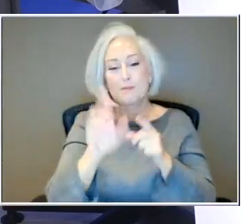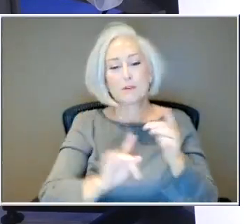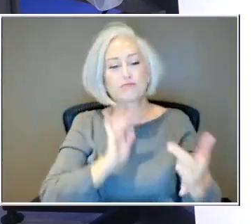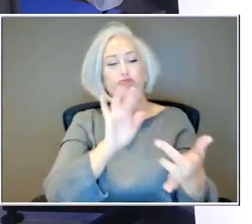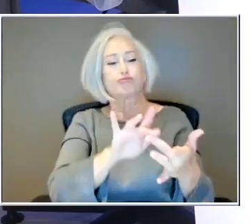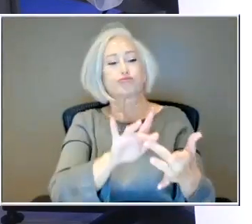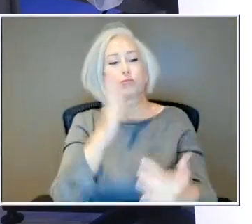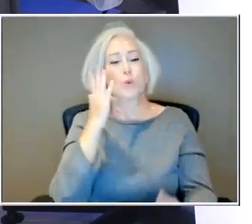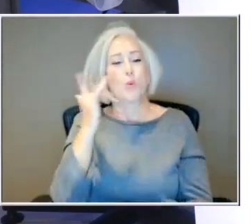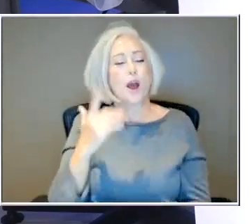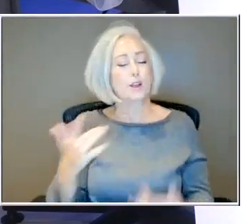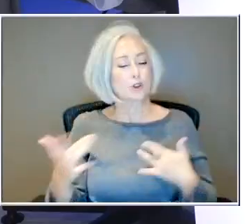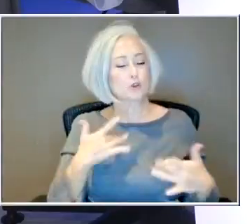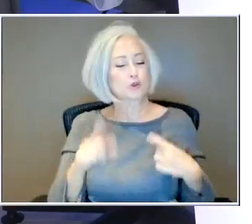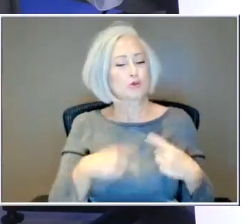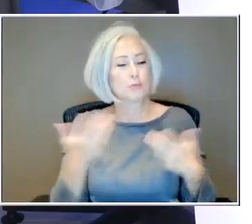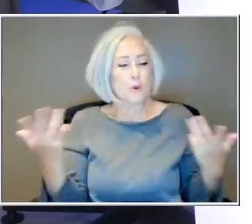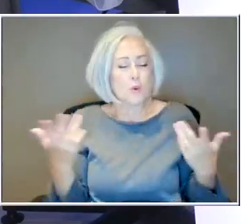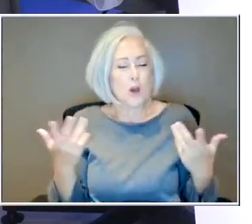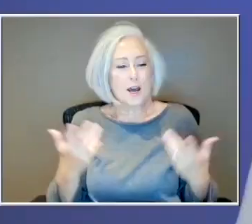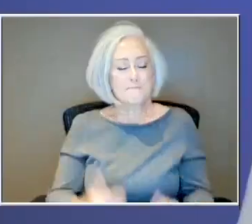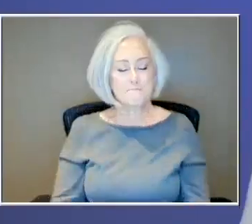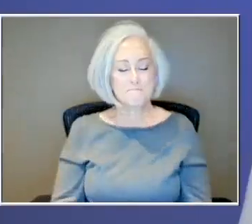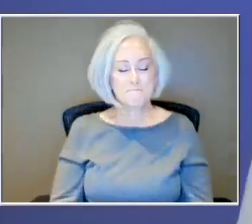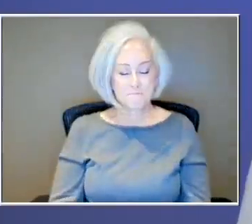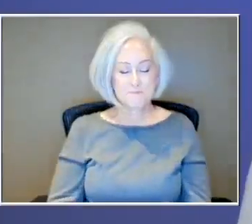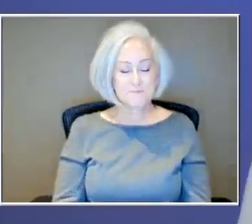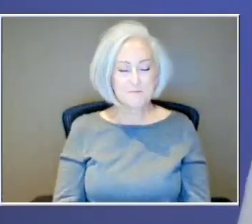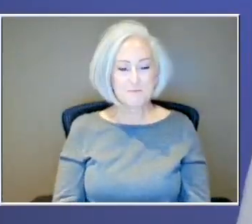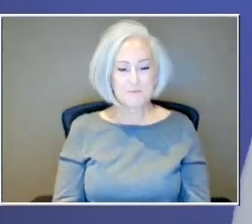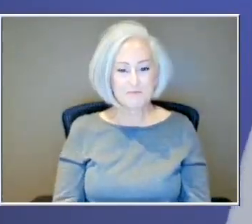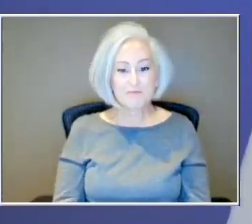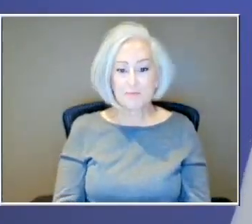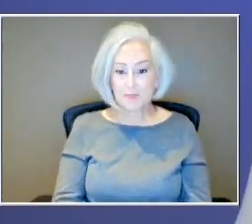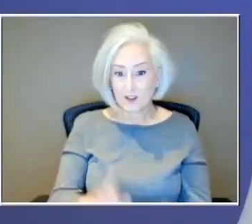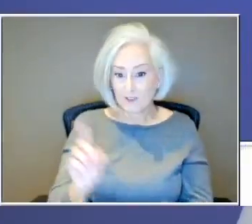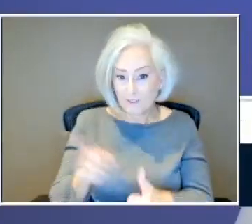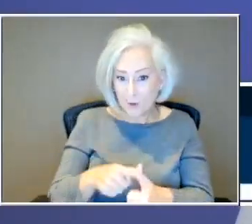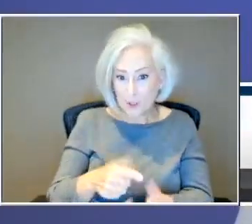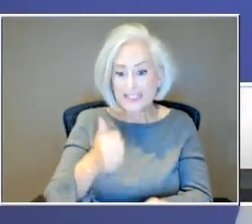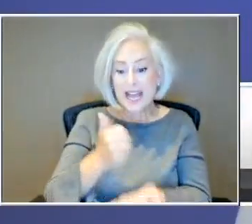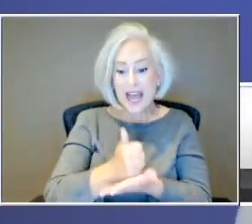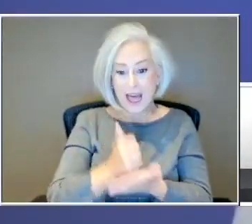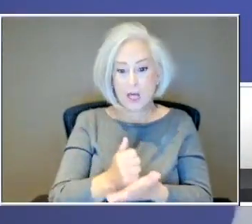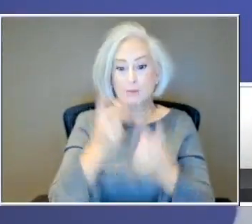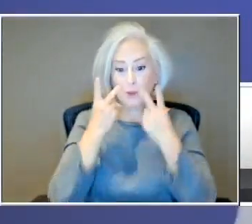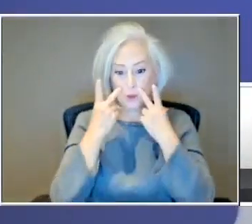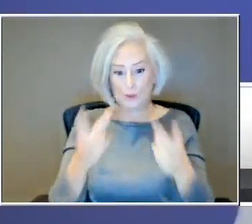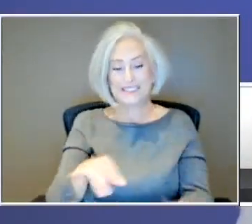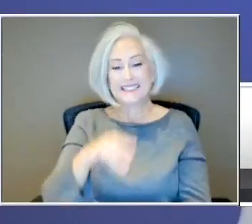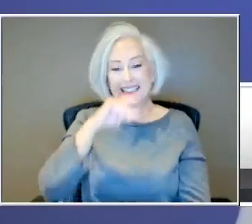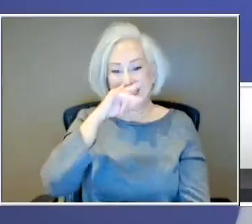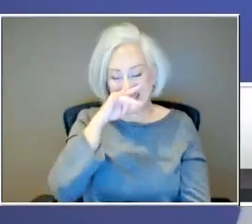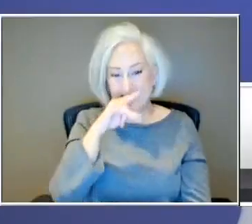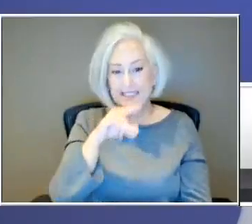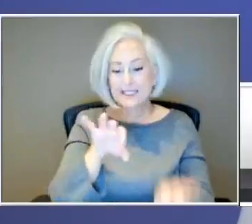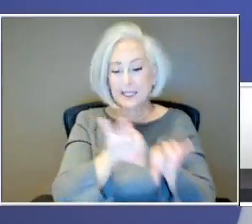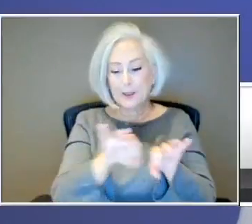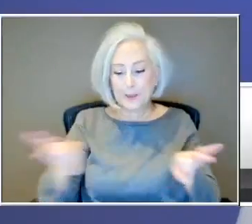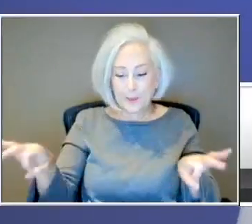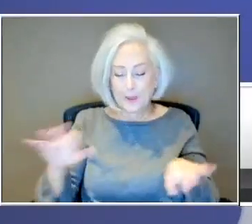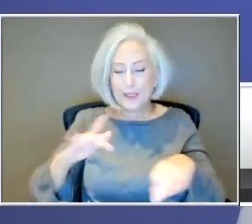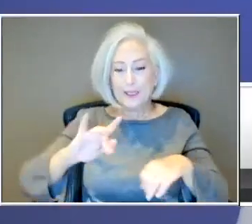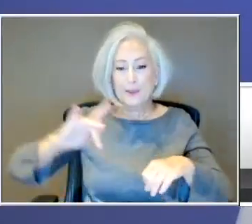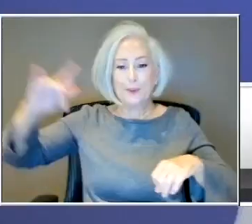get specifically when it comes to those items? Yeah, so they're very helpful when it comes to visibility, especially if you're not, going when it's light out. But